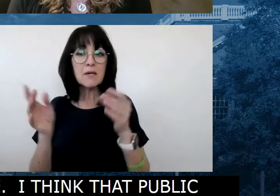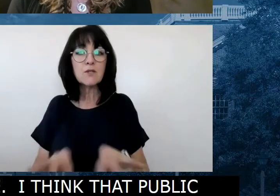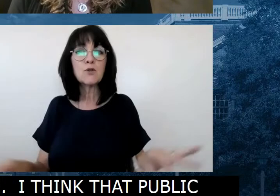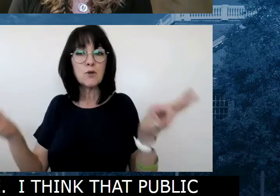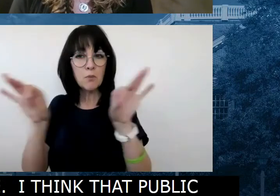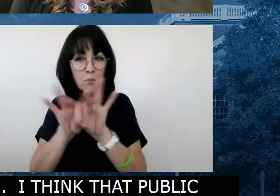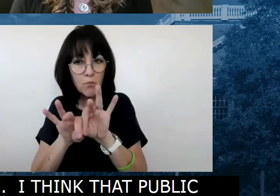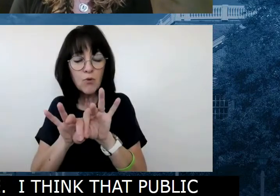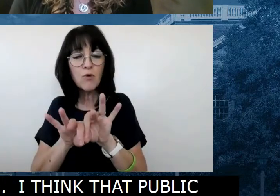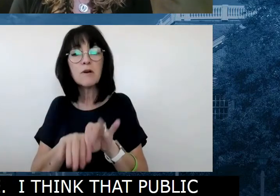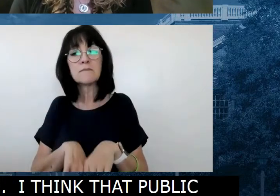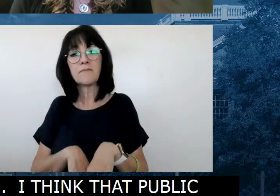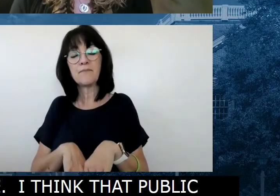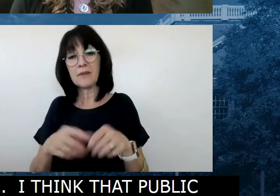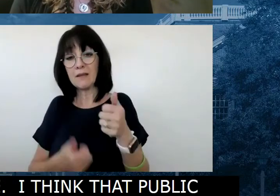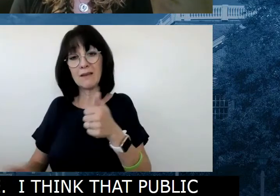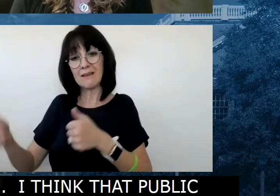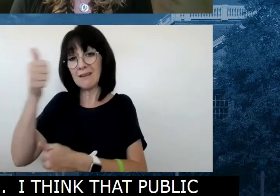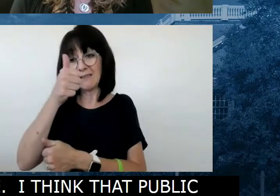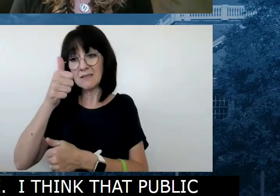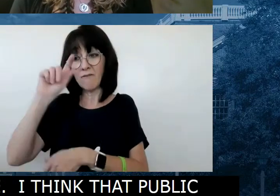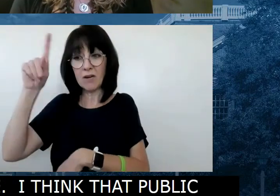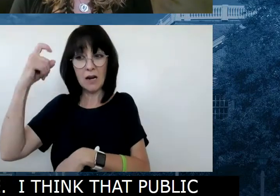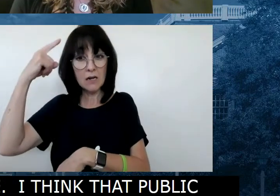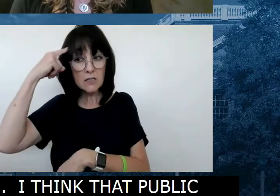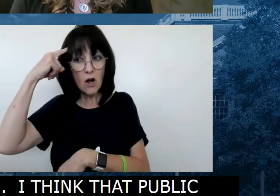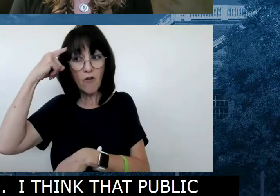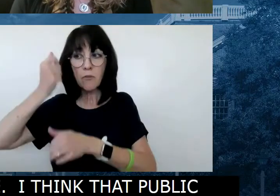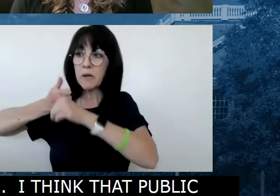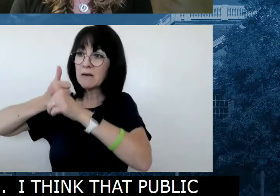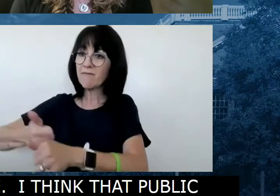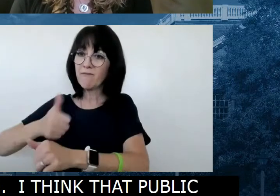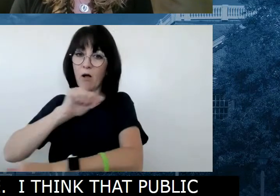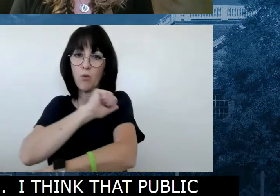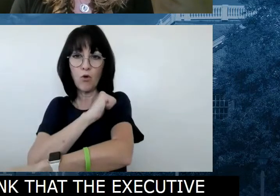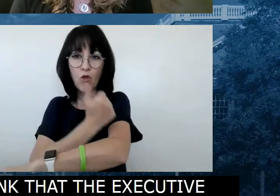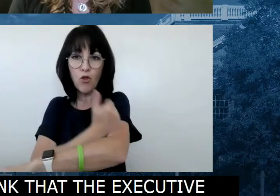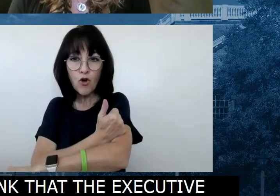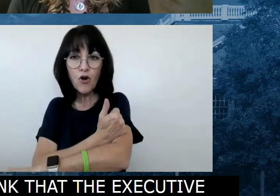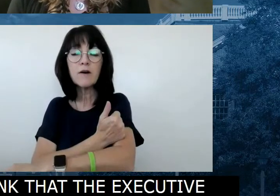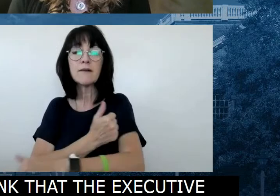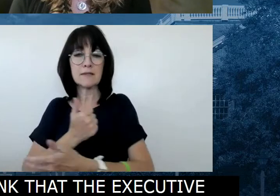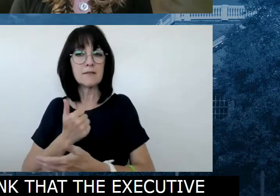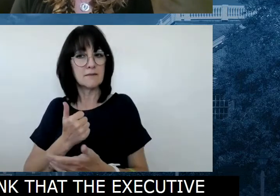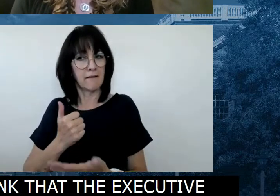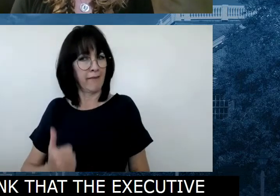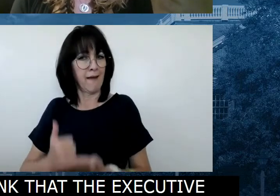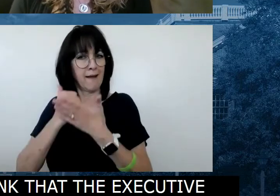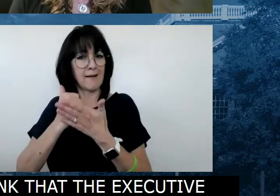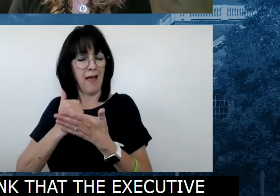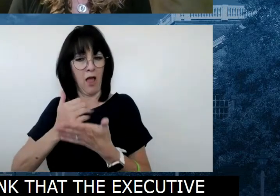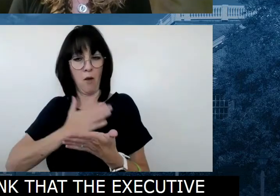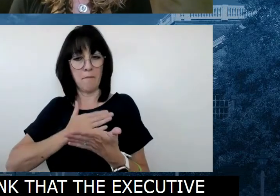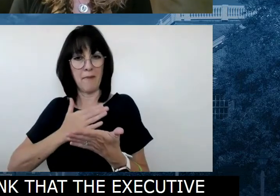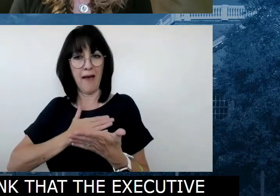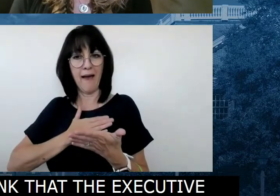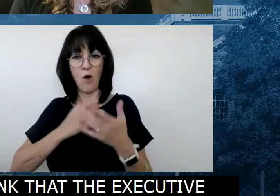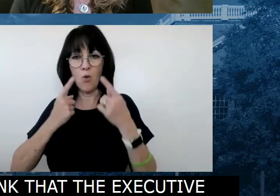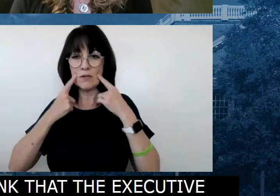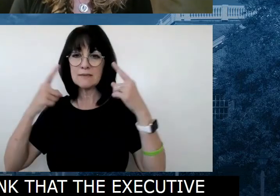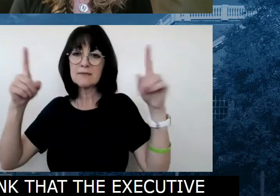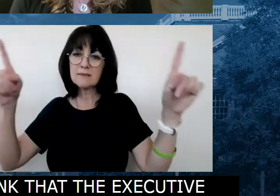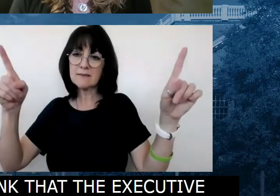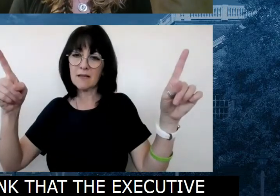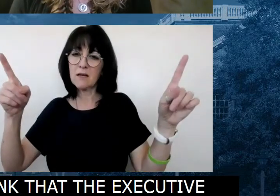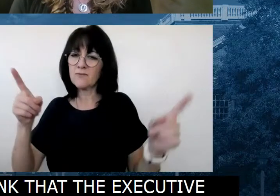executive branch governing authority is all what has been helped us be successful here. But we have to make sure we learn from this,